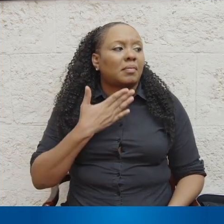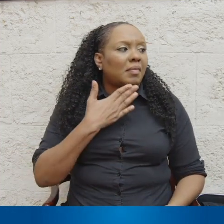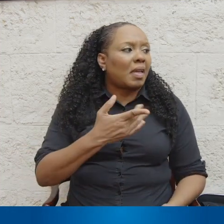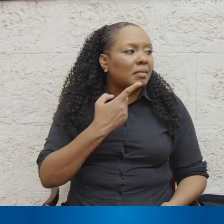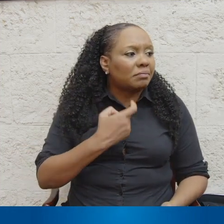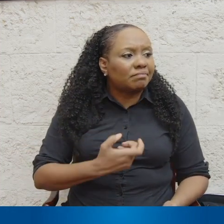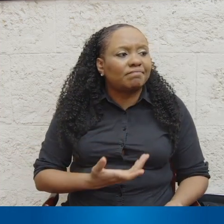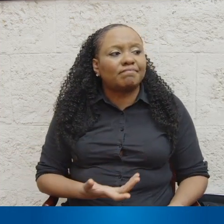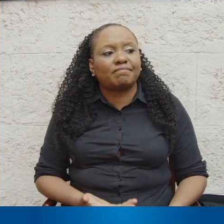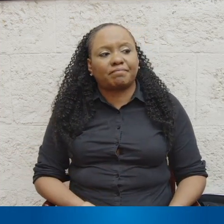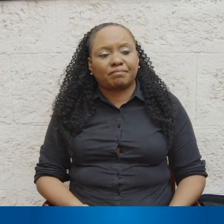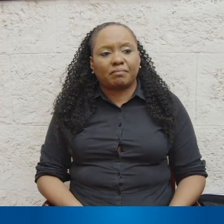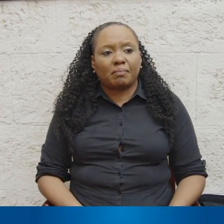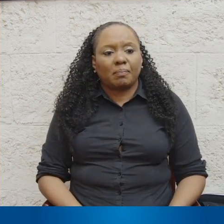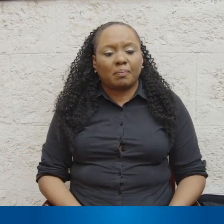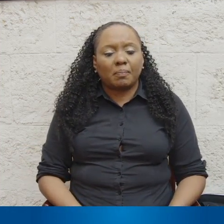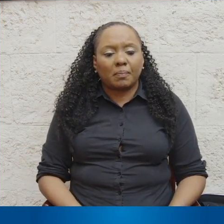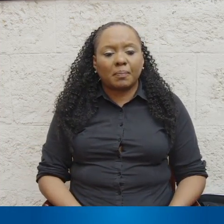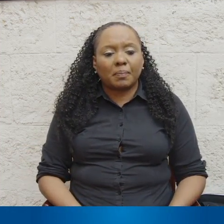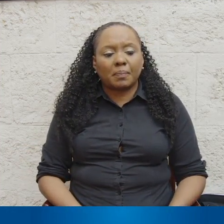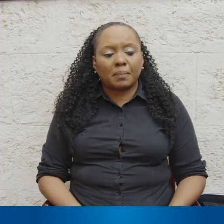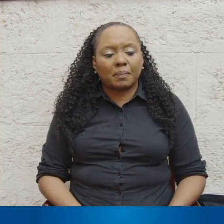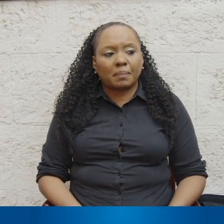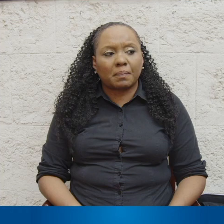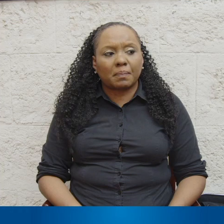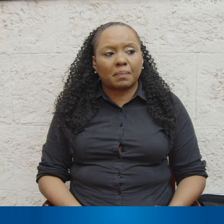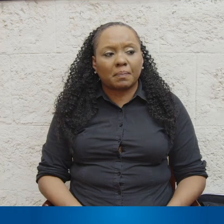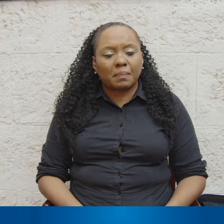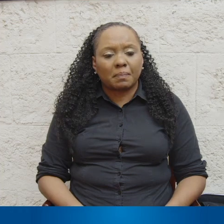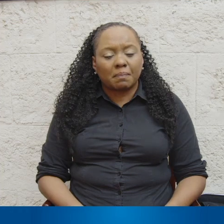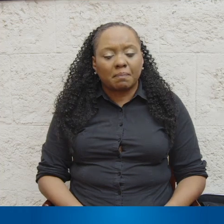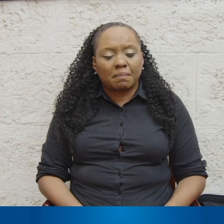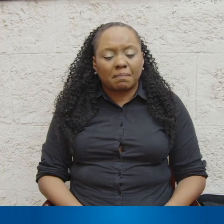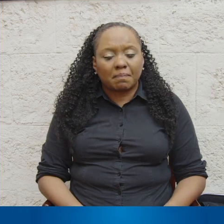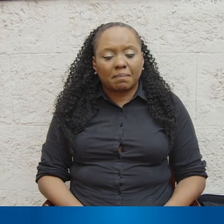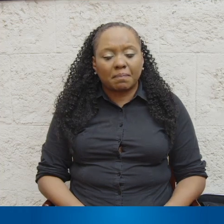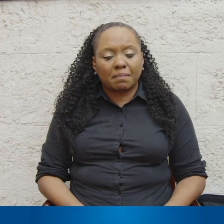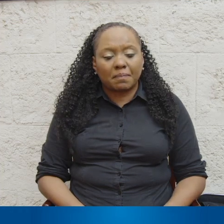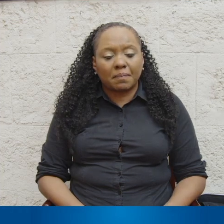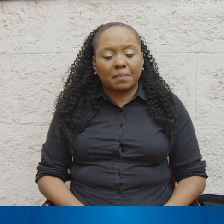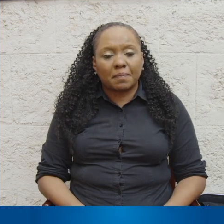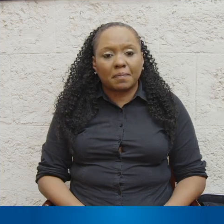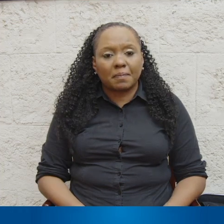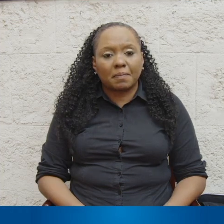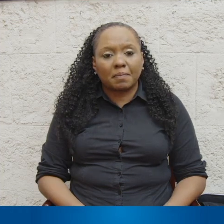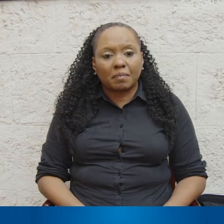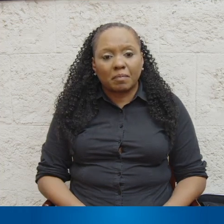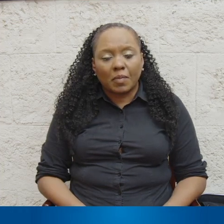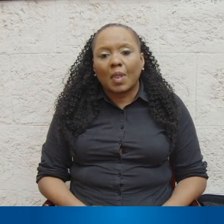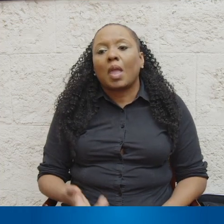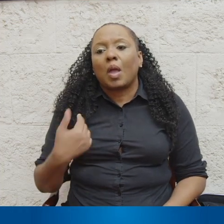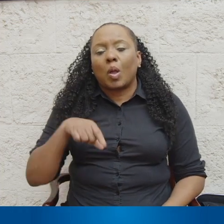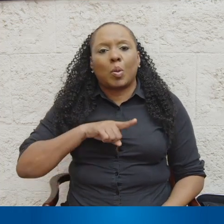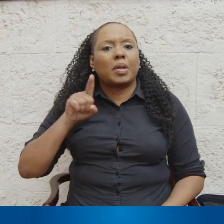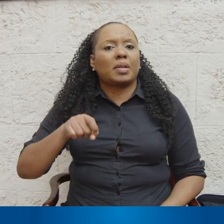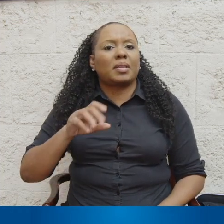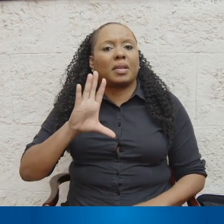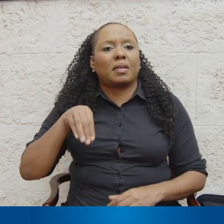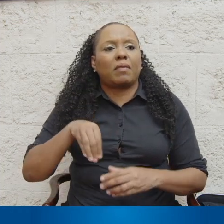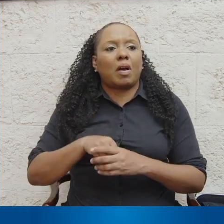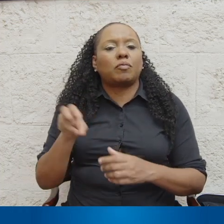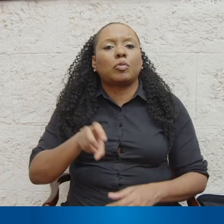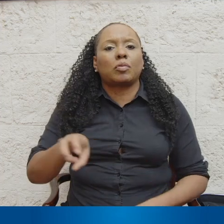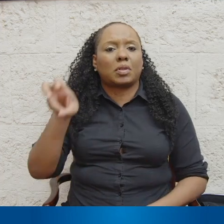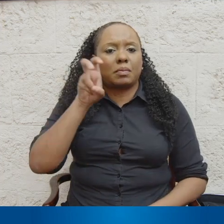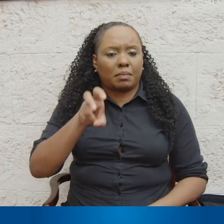specifically because I think the stakeholders that have to be at the table in order to do that has to include tourism, for instance. I wouldn't want to